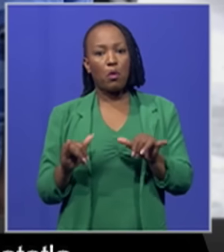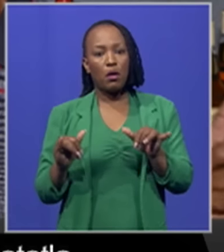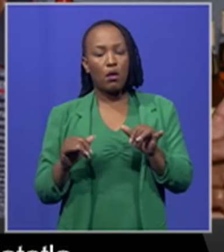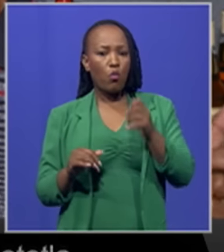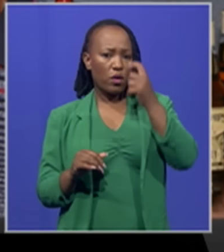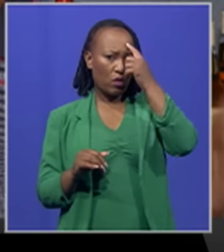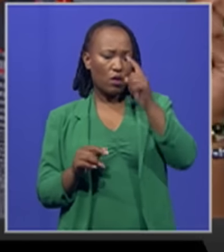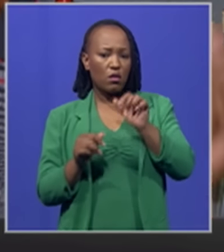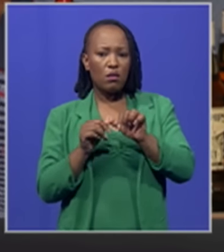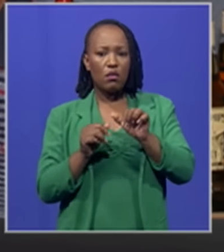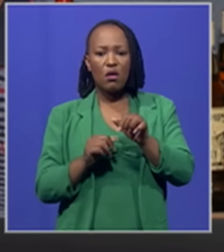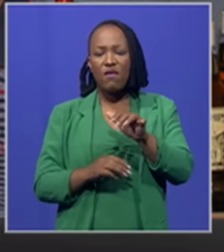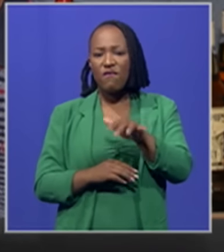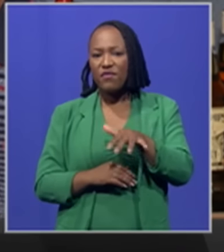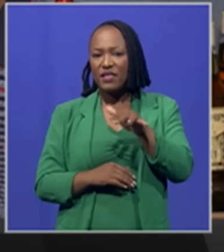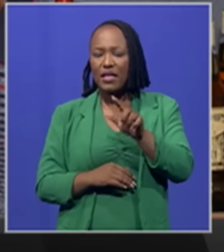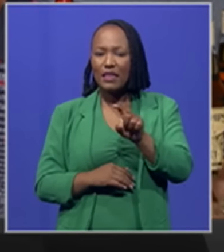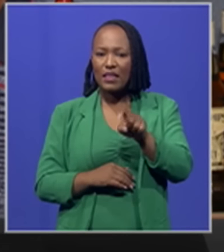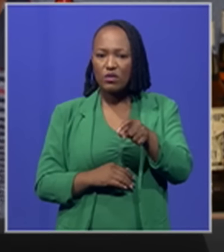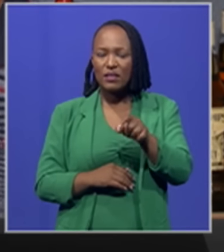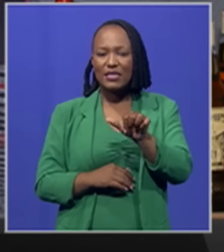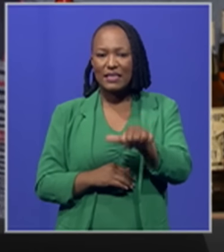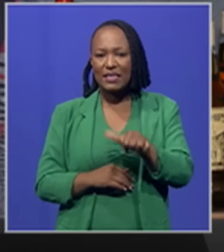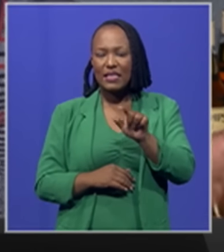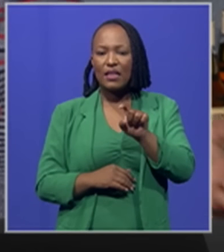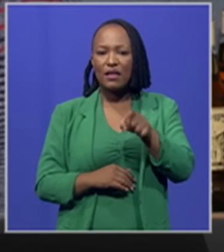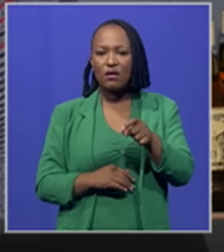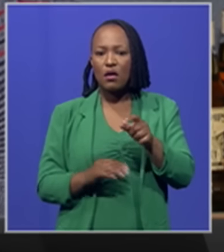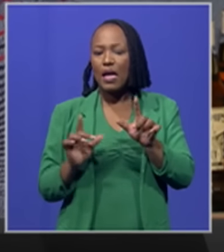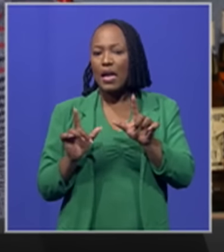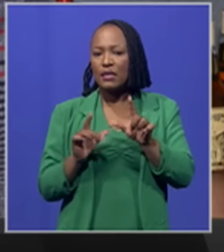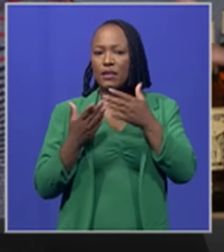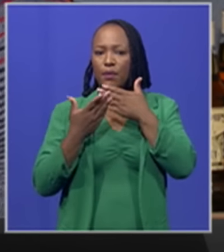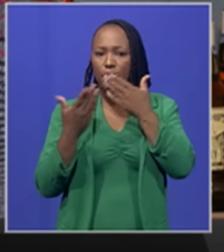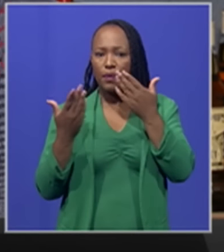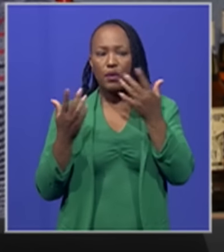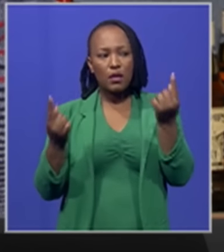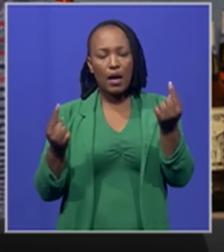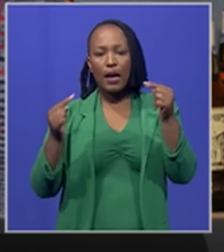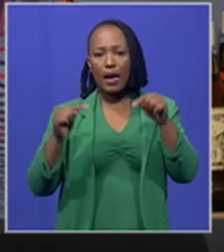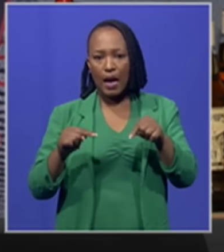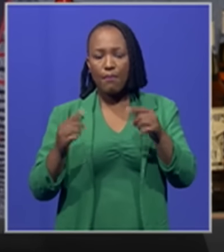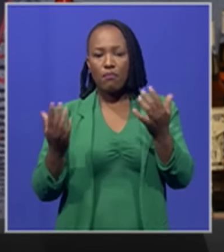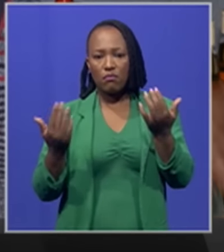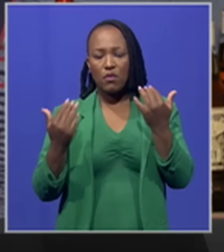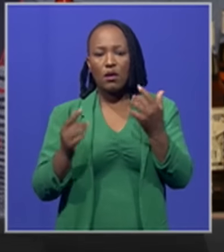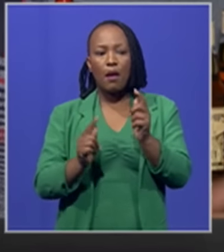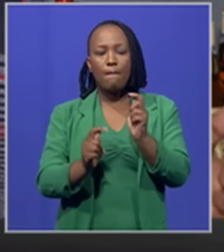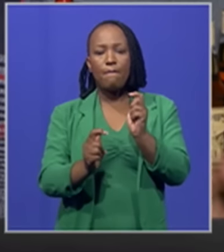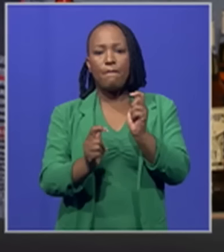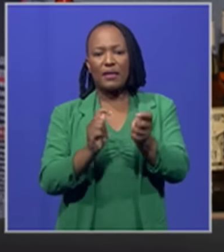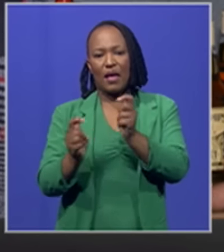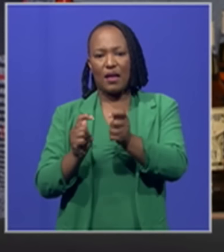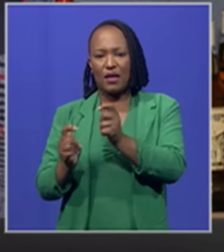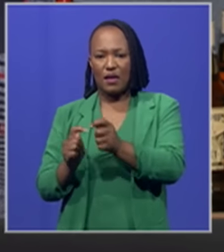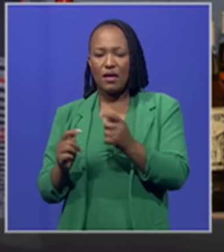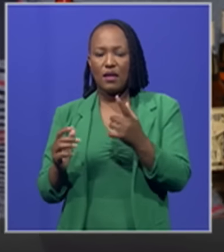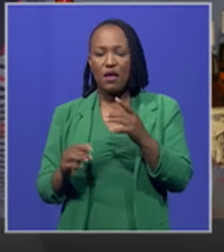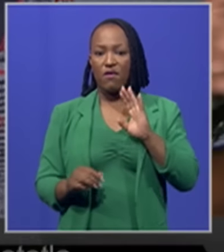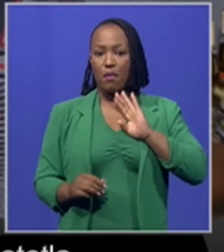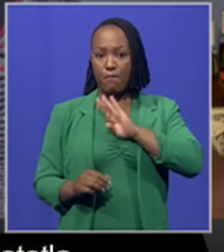the 15,000 or the 16,000 that is trading without, let them come on, bapatale, so that if at all a body e